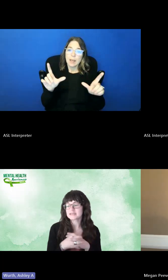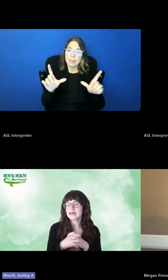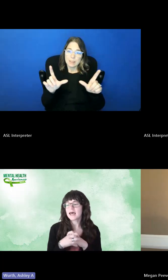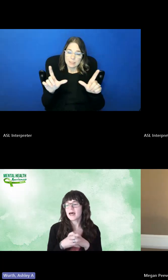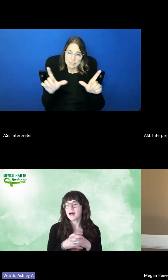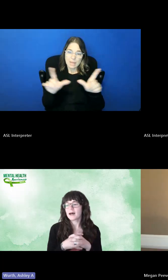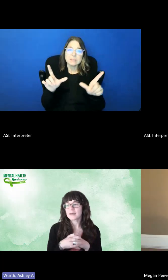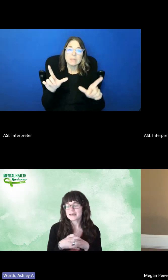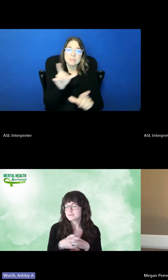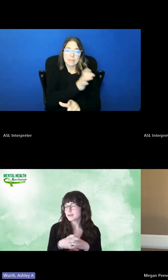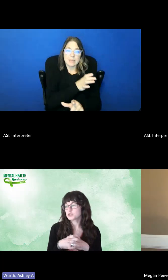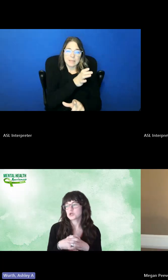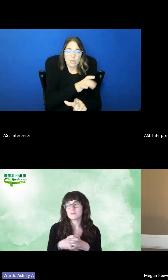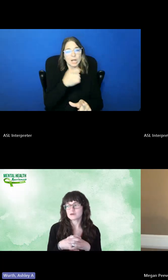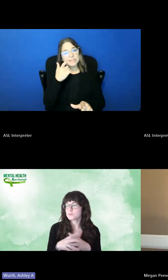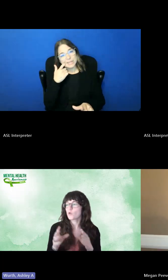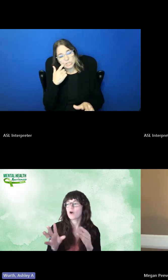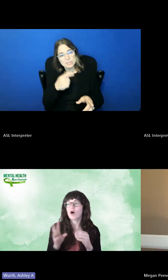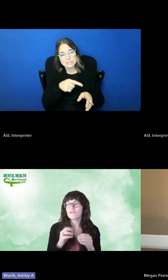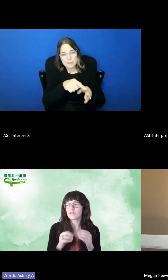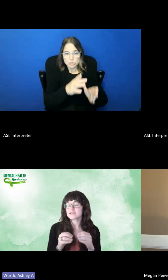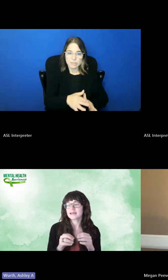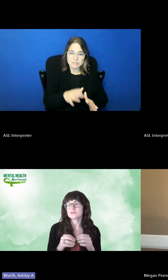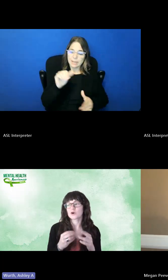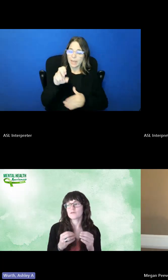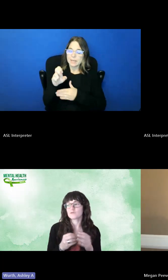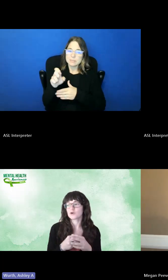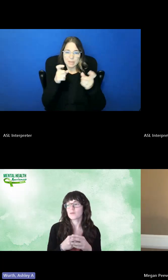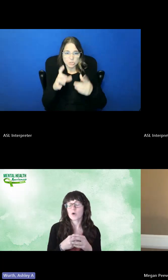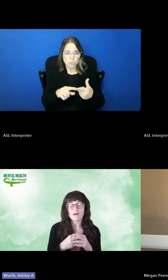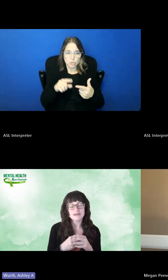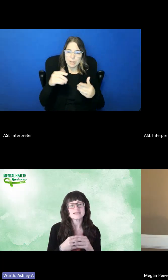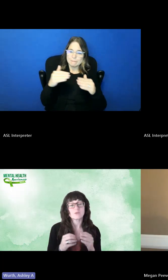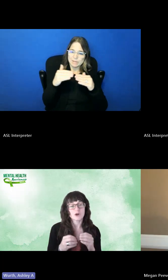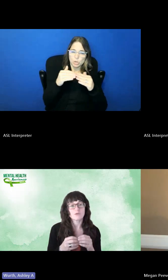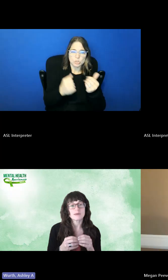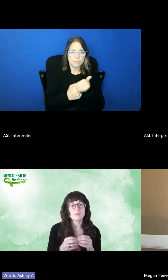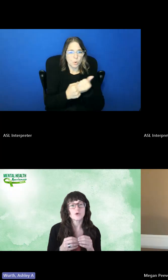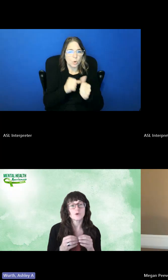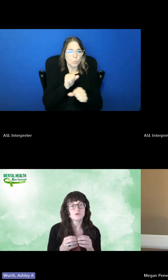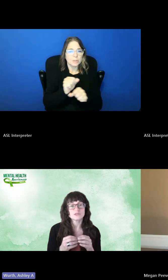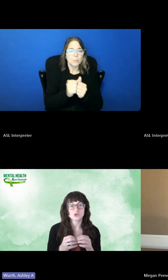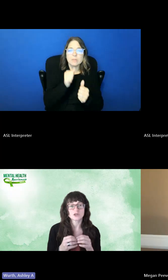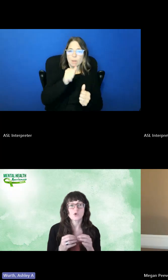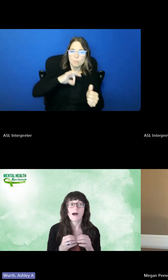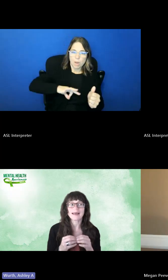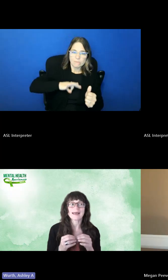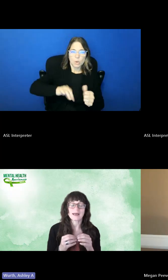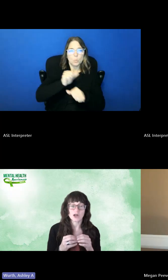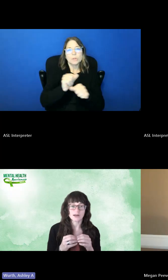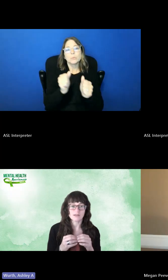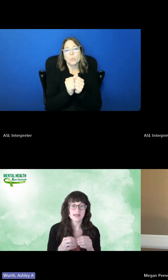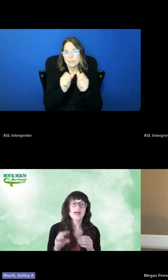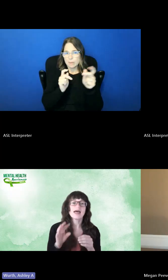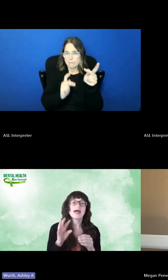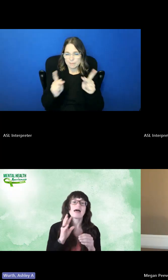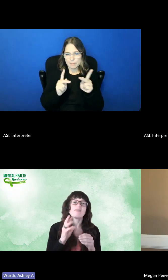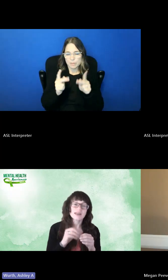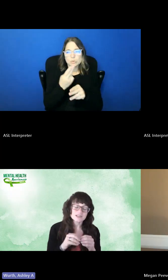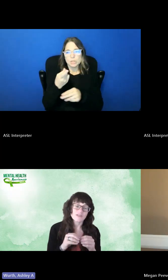licensed clinical addiction specialist, case manager, peer support, all of those things, working for nonprofits and working with people who were using drugs